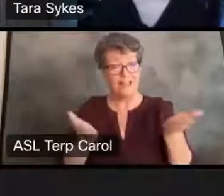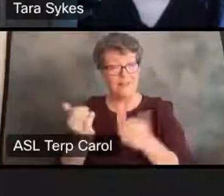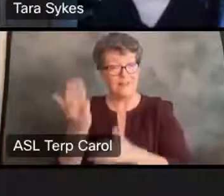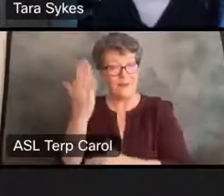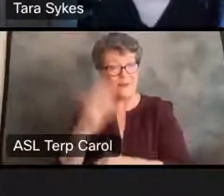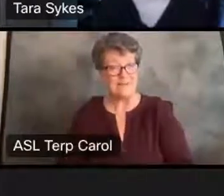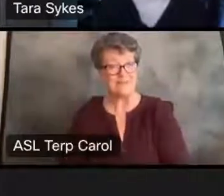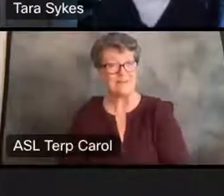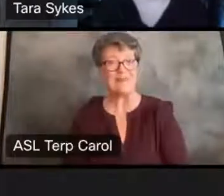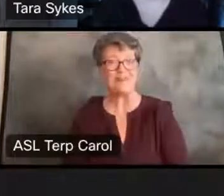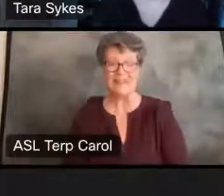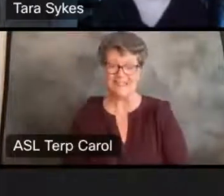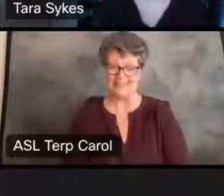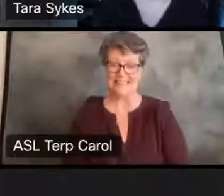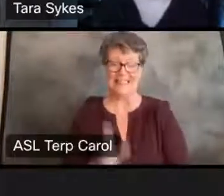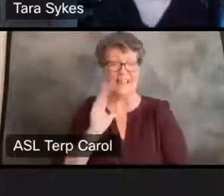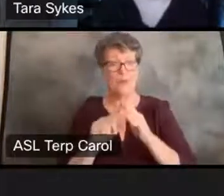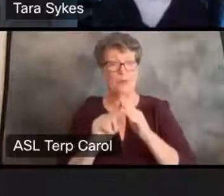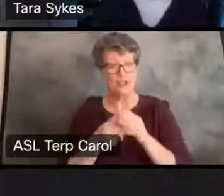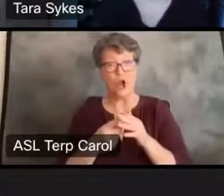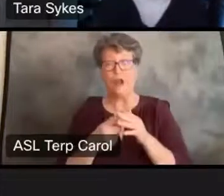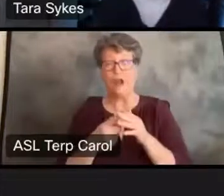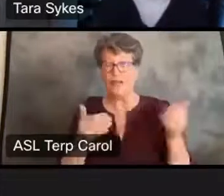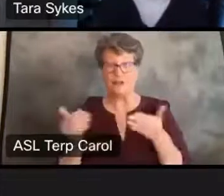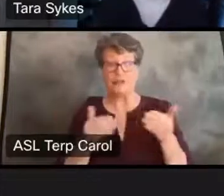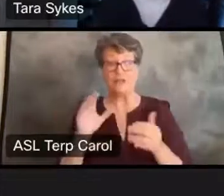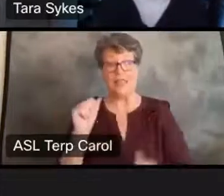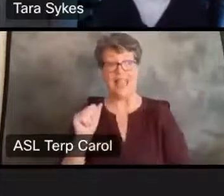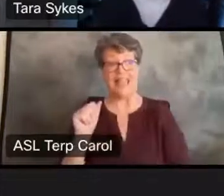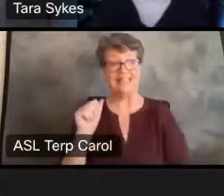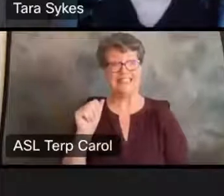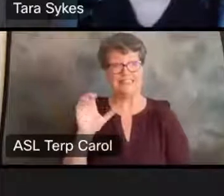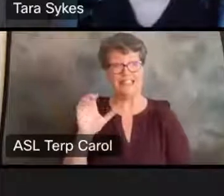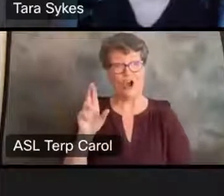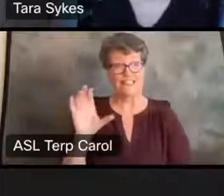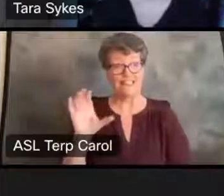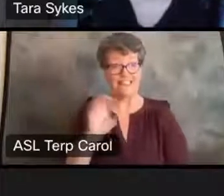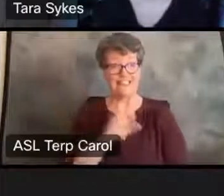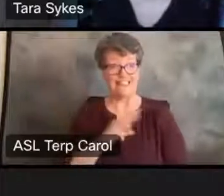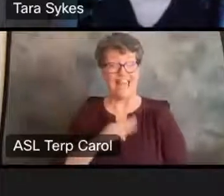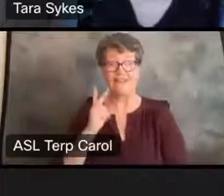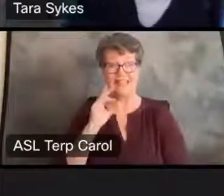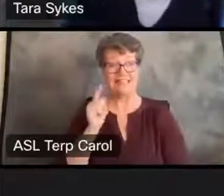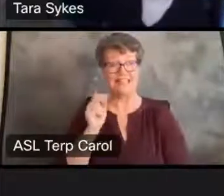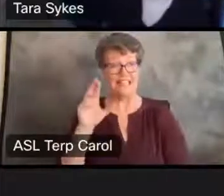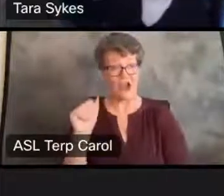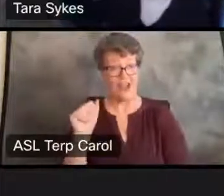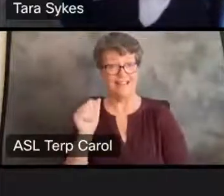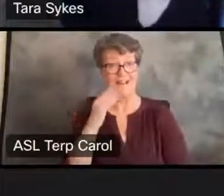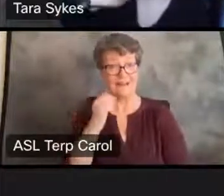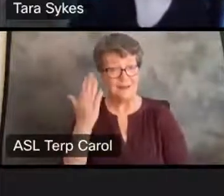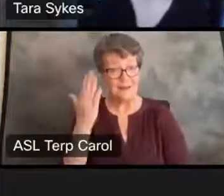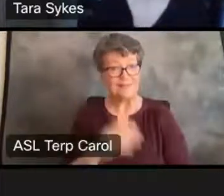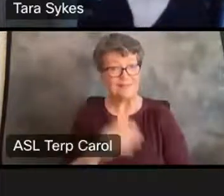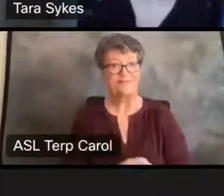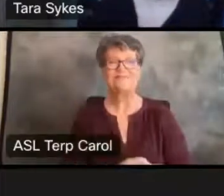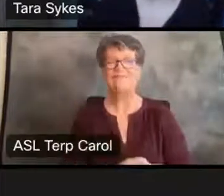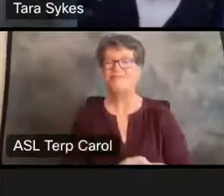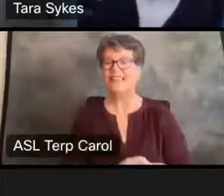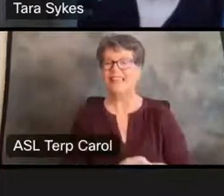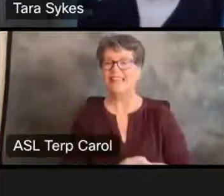everyone today to Coffee with Community Services. We've got 55 folks on this morning. And I will start off by introducing